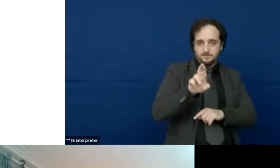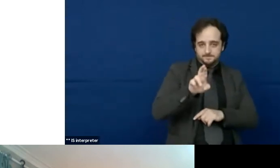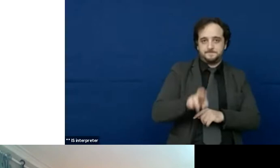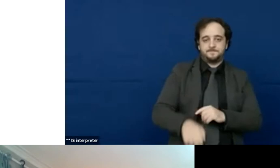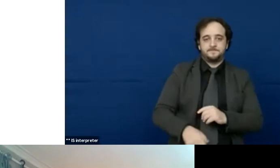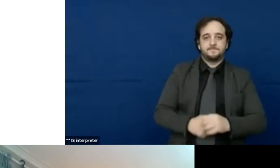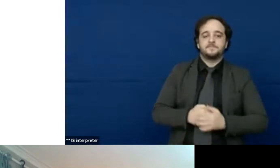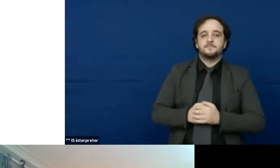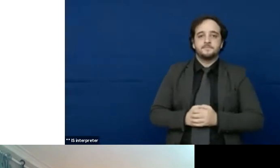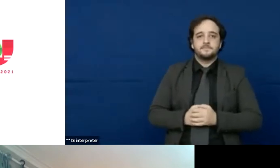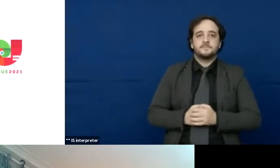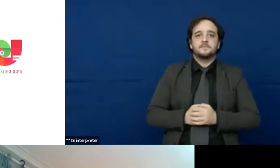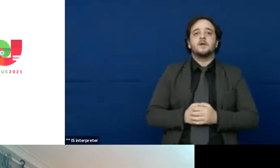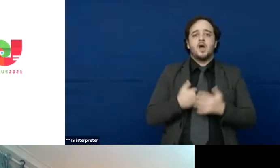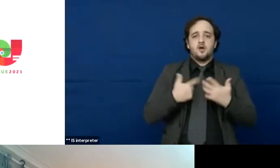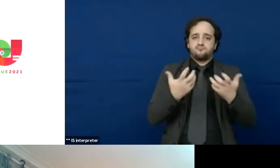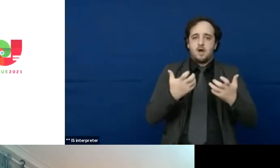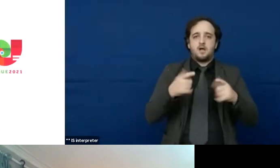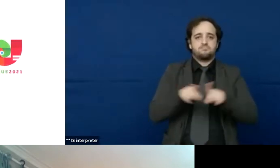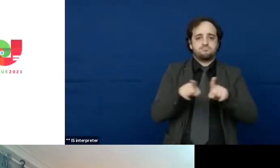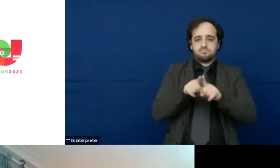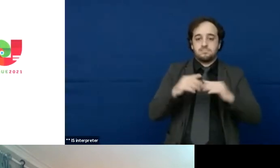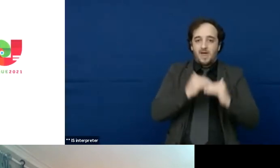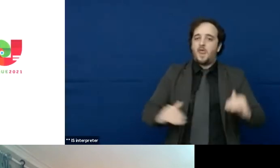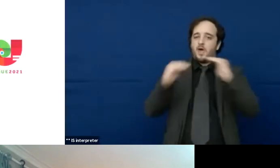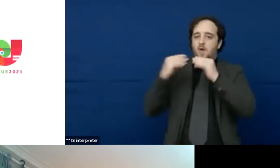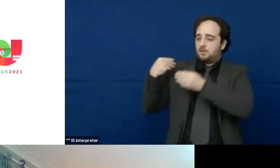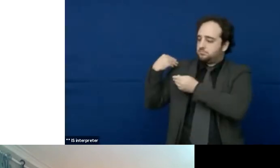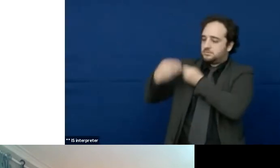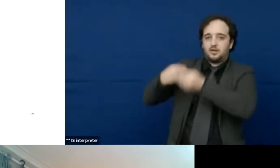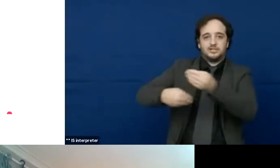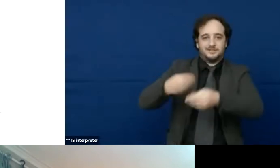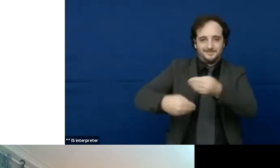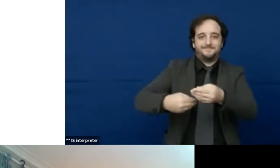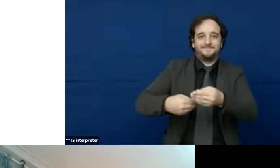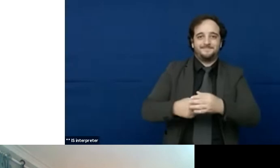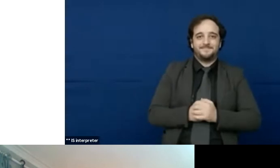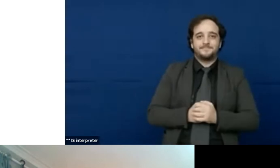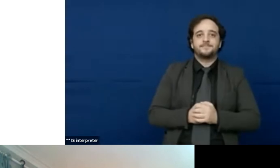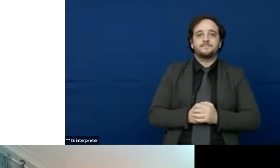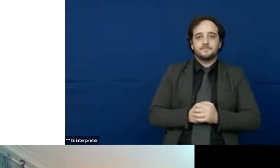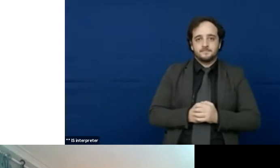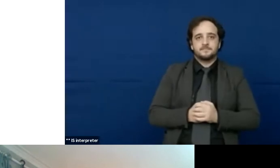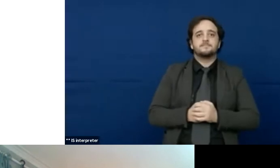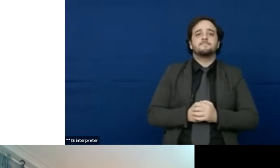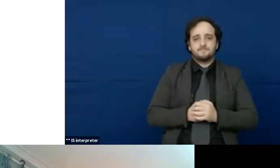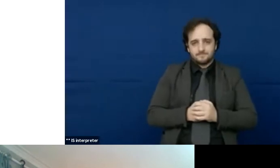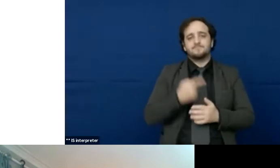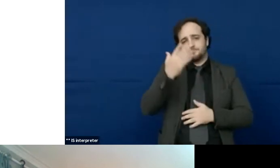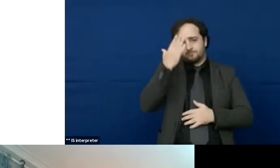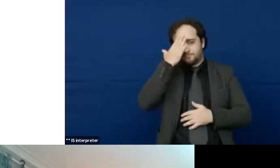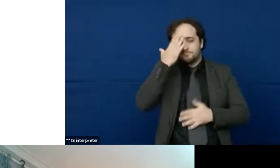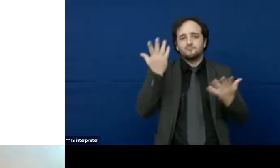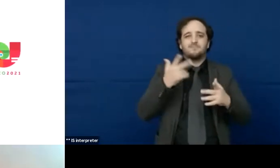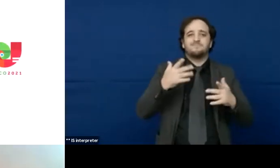together and finalize the blueprint that she's going to present us right now. Gabrielle, over to